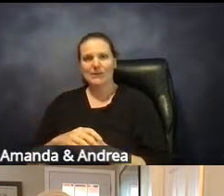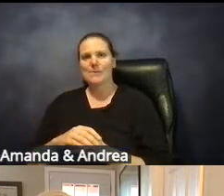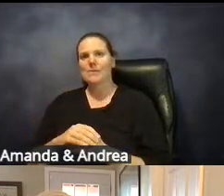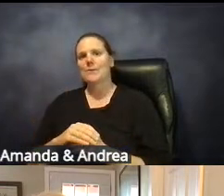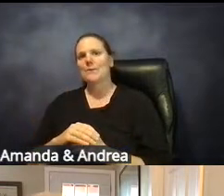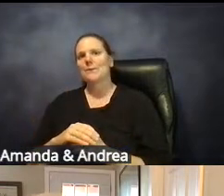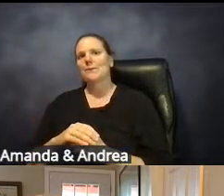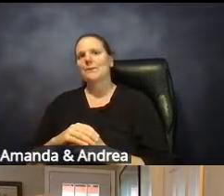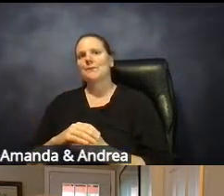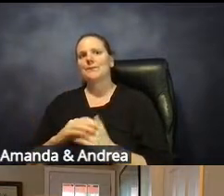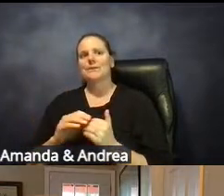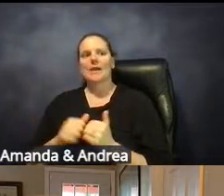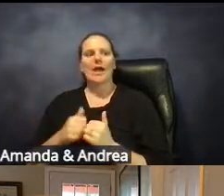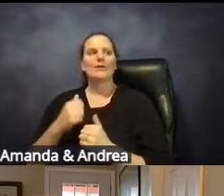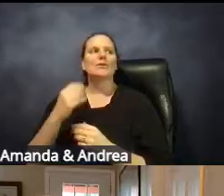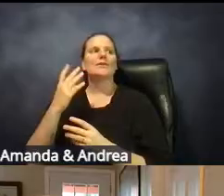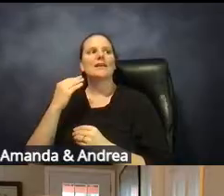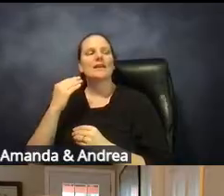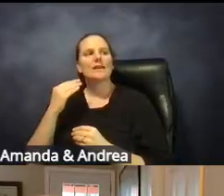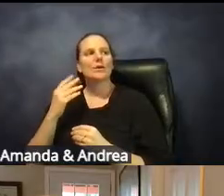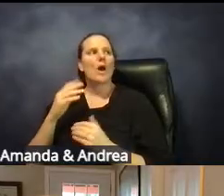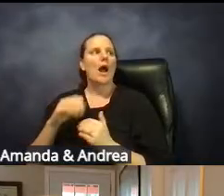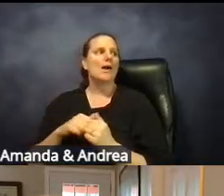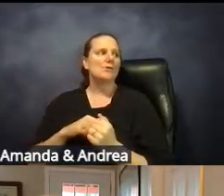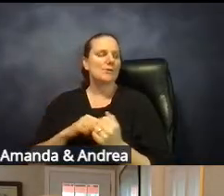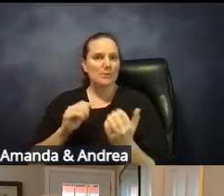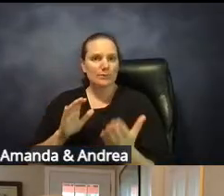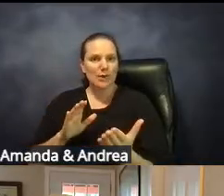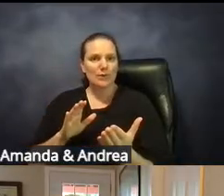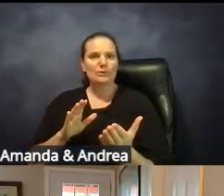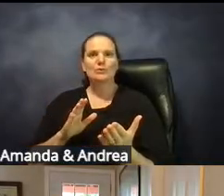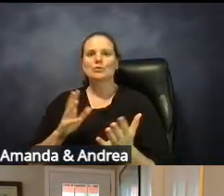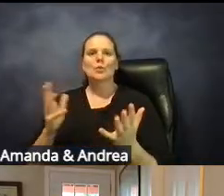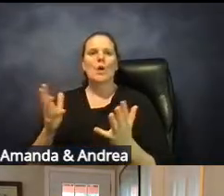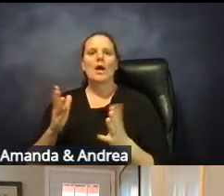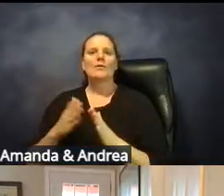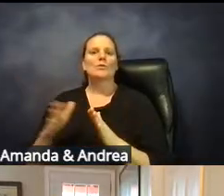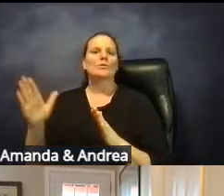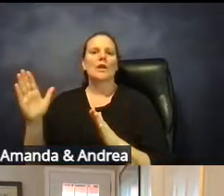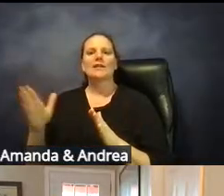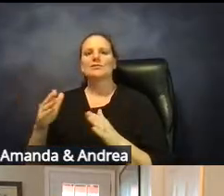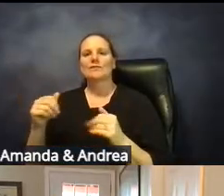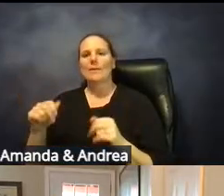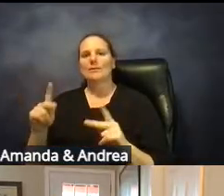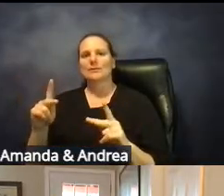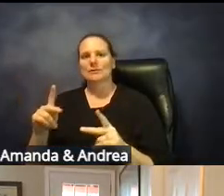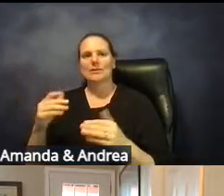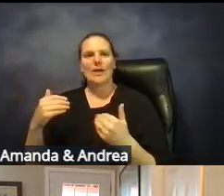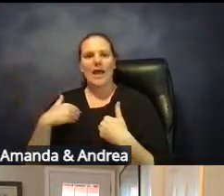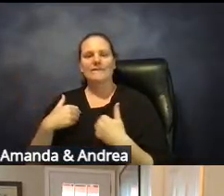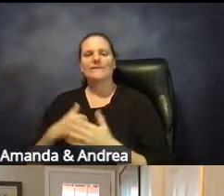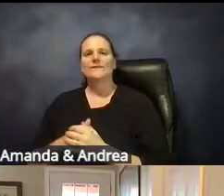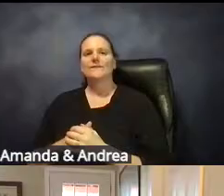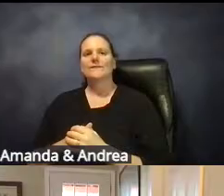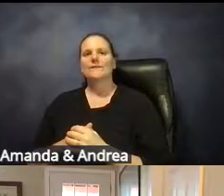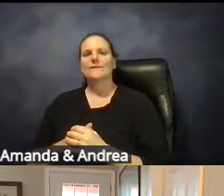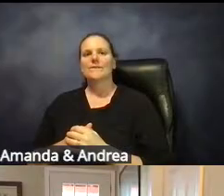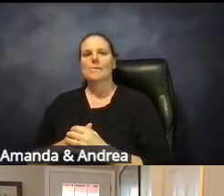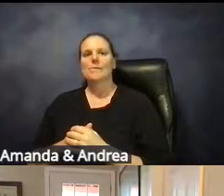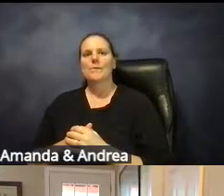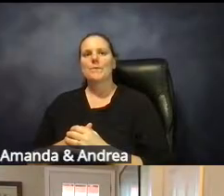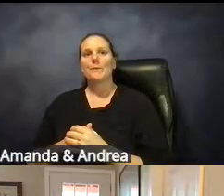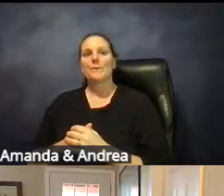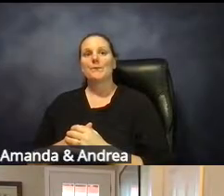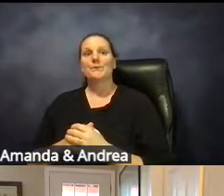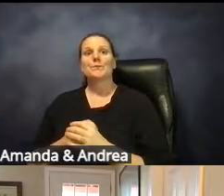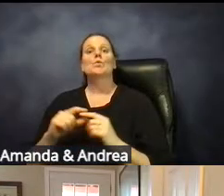they're thinking about things and the way they're approaching it and kind of the range of opportunities. And as a group,